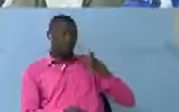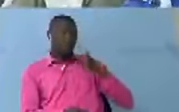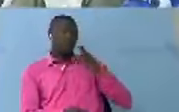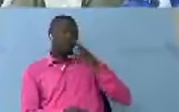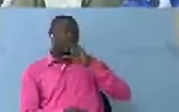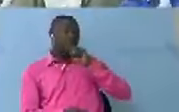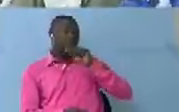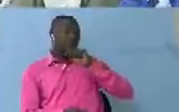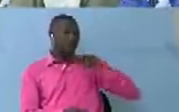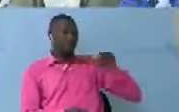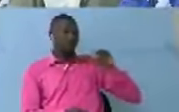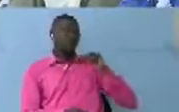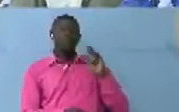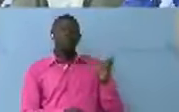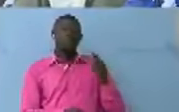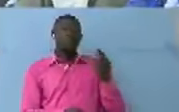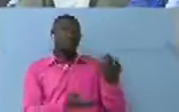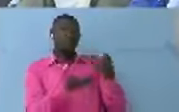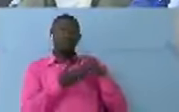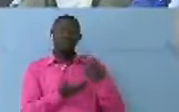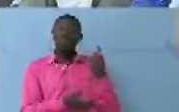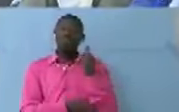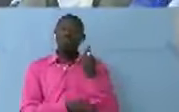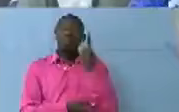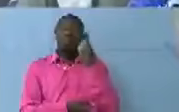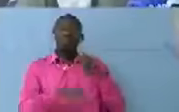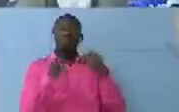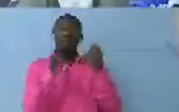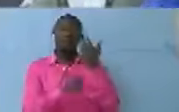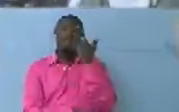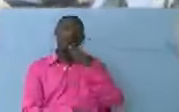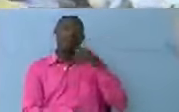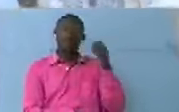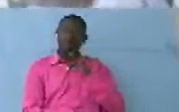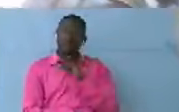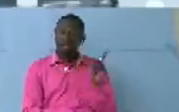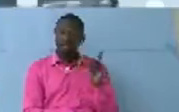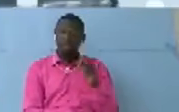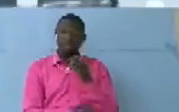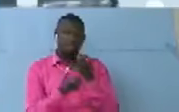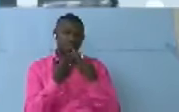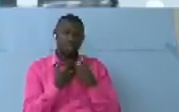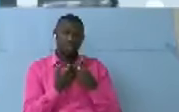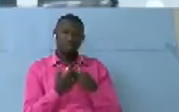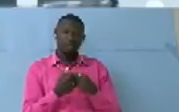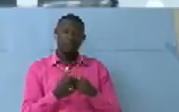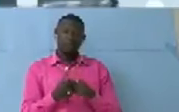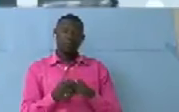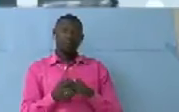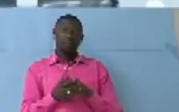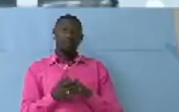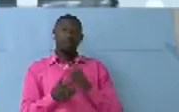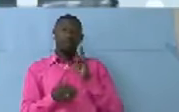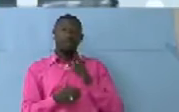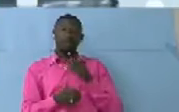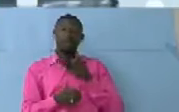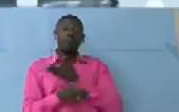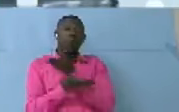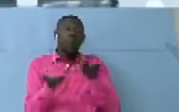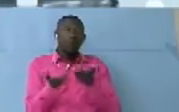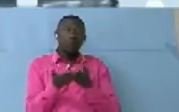me, Commissioner Sane gave me only 1,500 and said that, Solo tata Daniyama Muguna Namba, that where